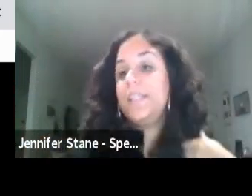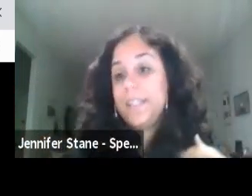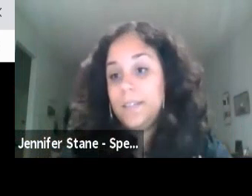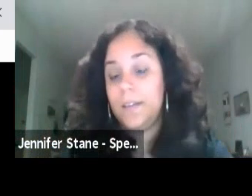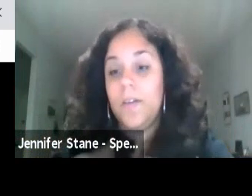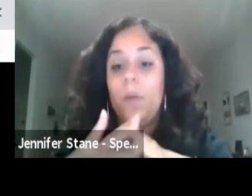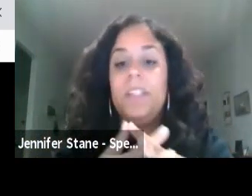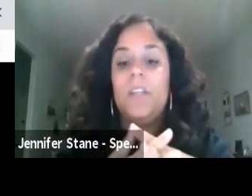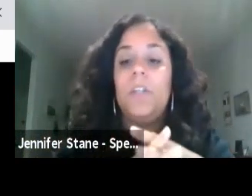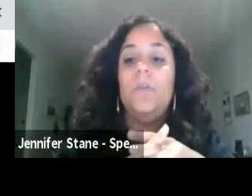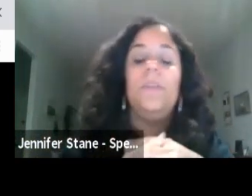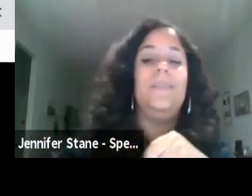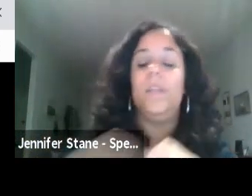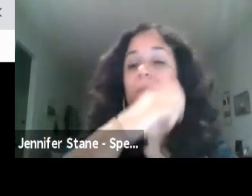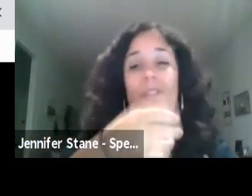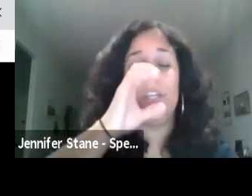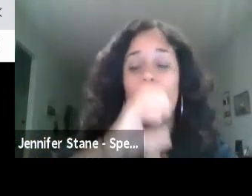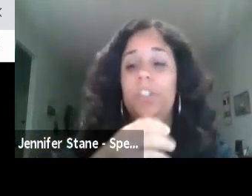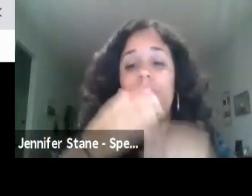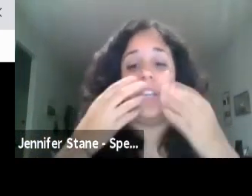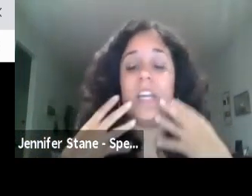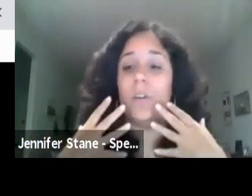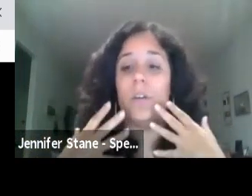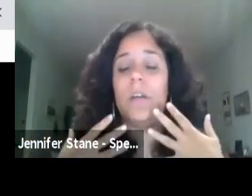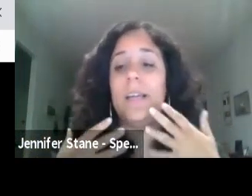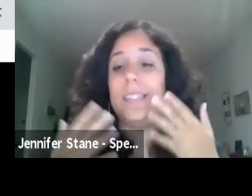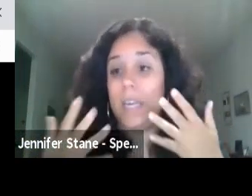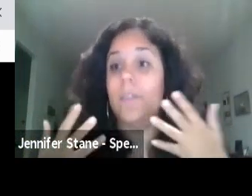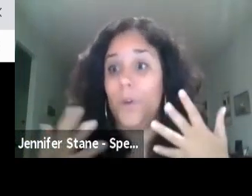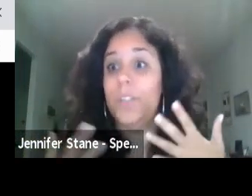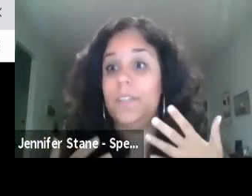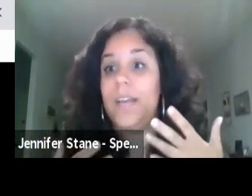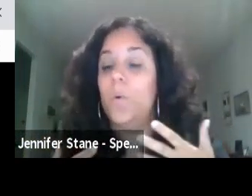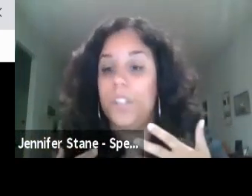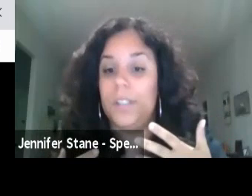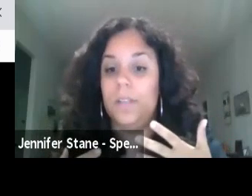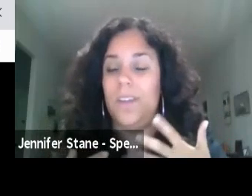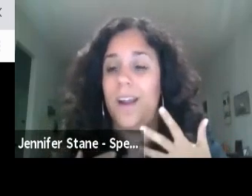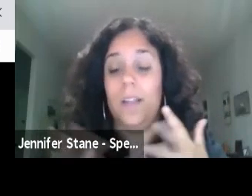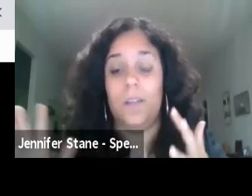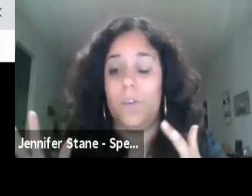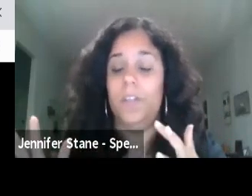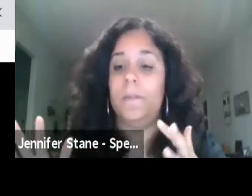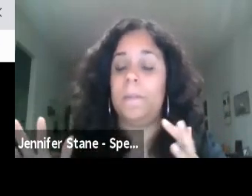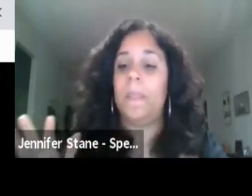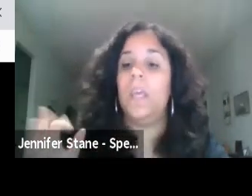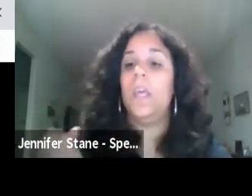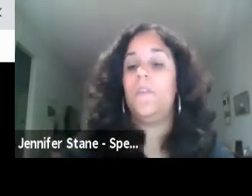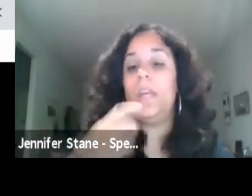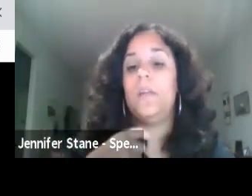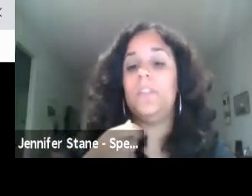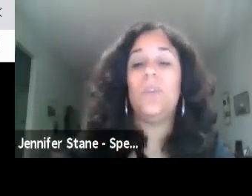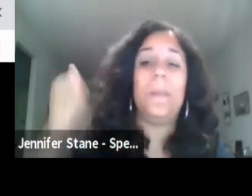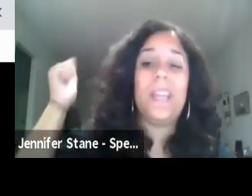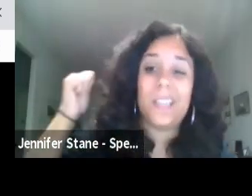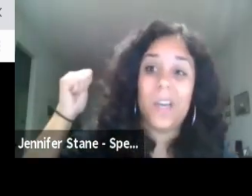So the reason that we tell you, drink your orange juice or eat your acidic fruit like oranges, right? I love oranges. If